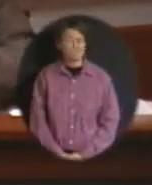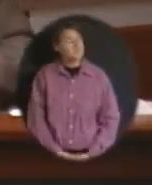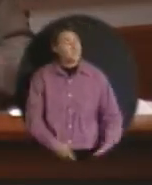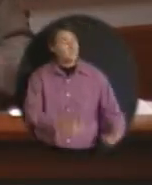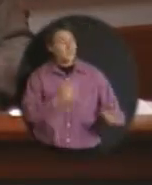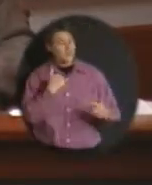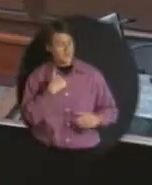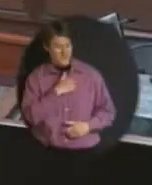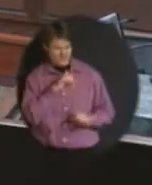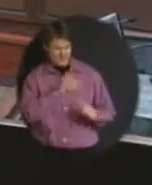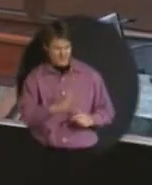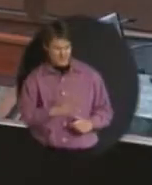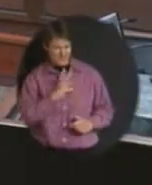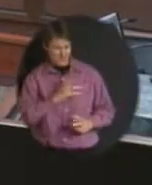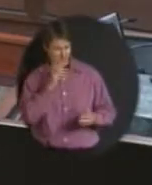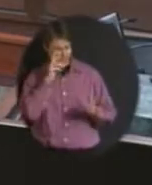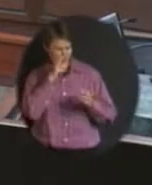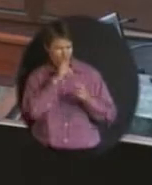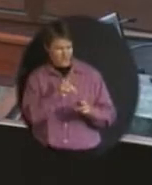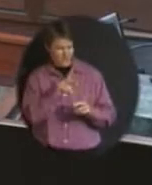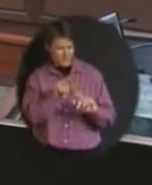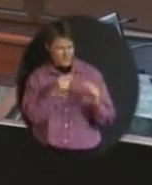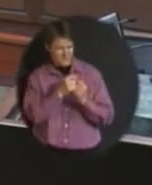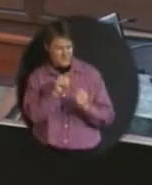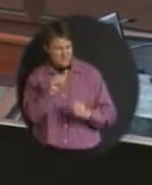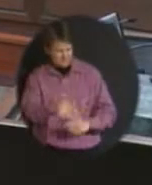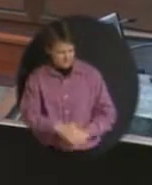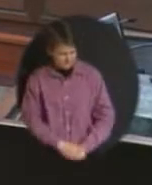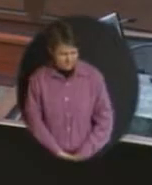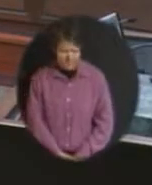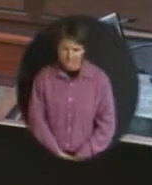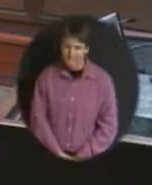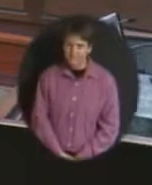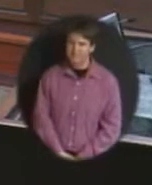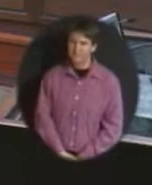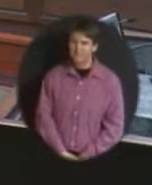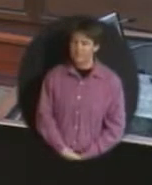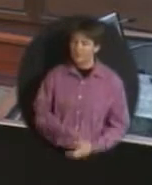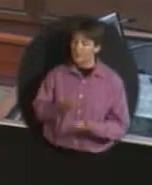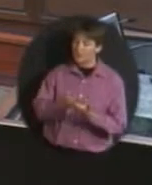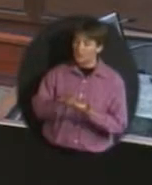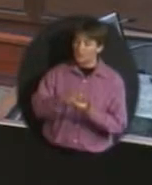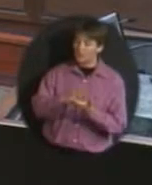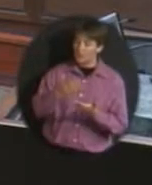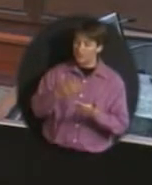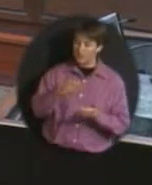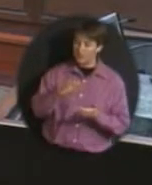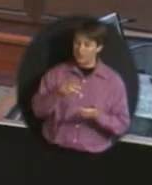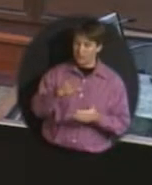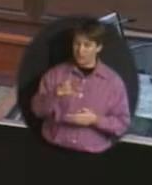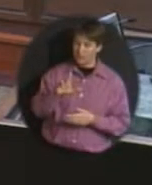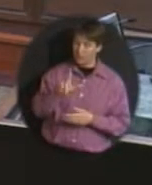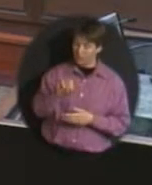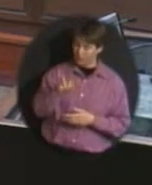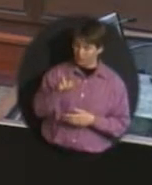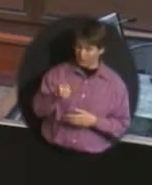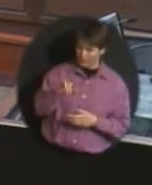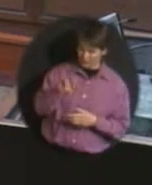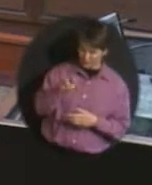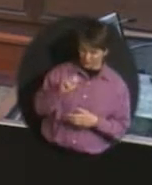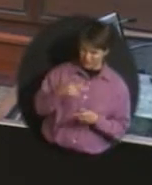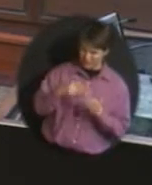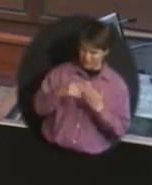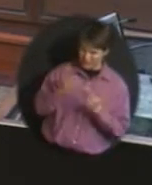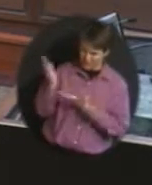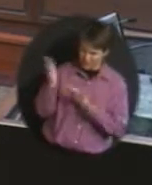We'll be able to formally recognize those teams next month. Yeah. Mm-hmm. Okay. And will the culinary arts program bring treats when they I would hope